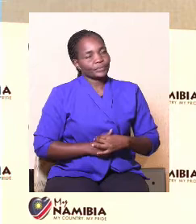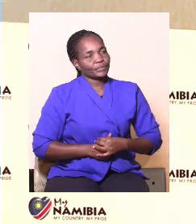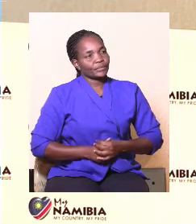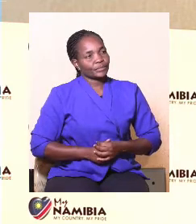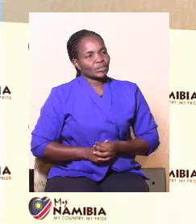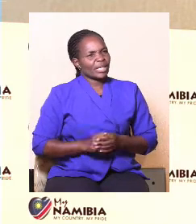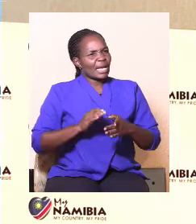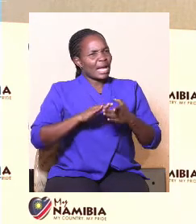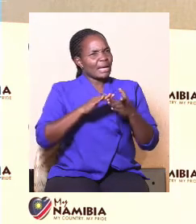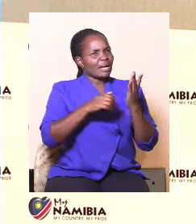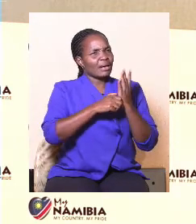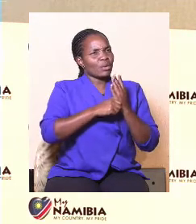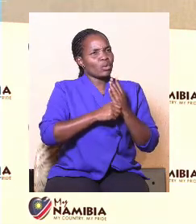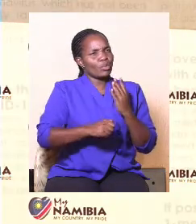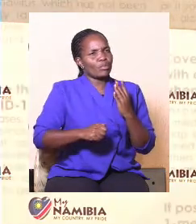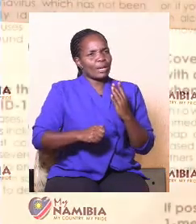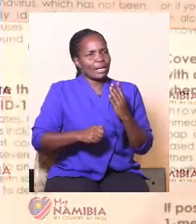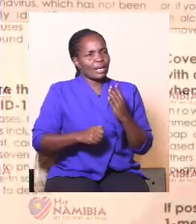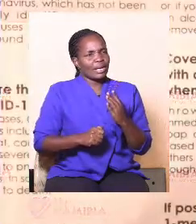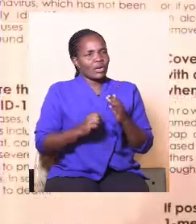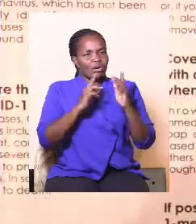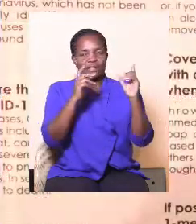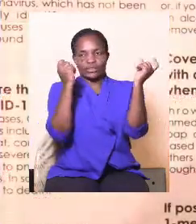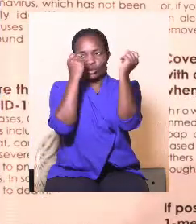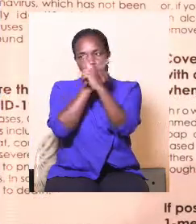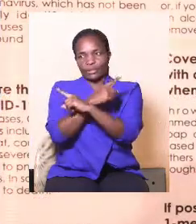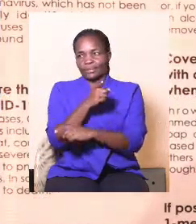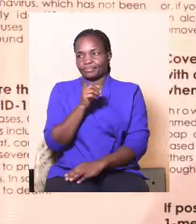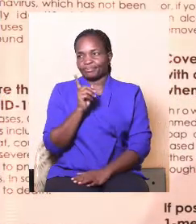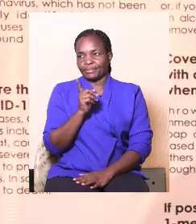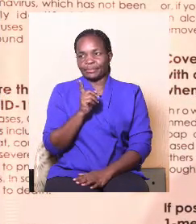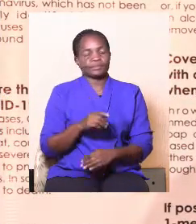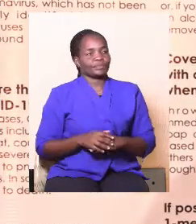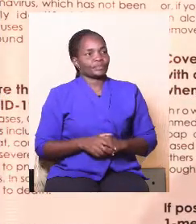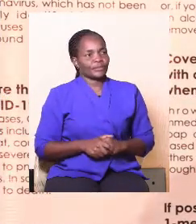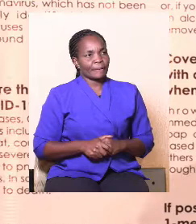tax issue, I think there is a misunderstanding there. I don't think